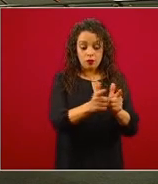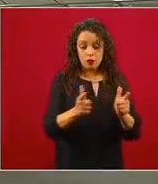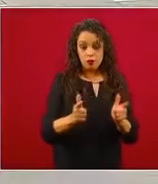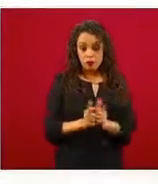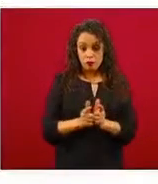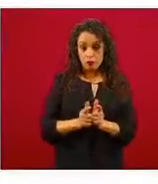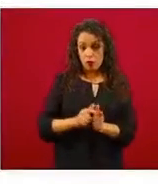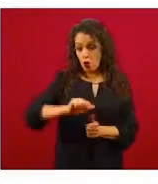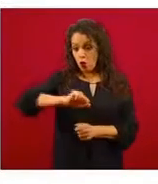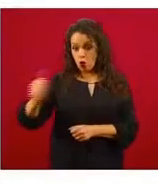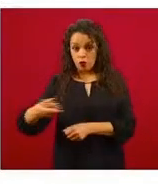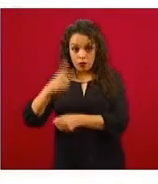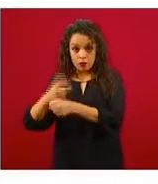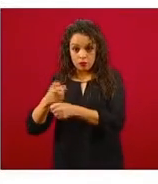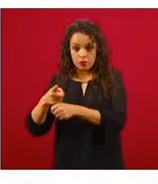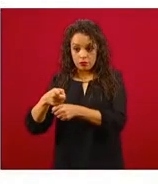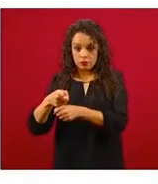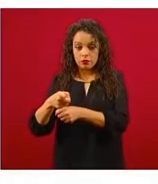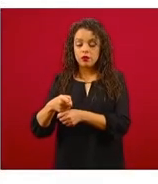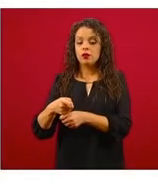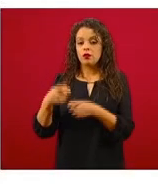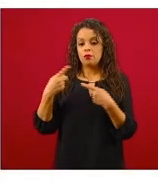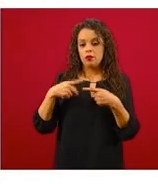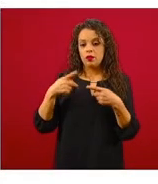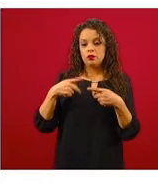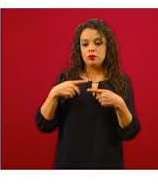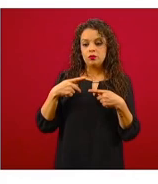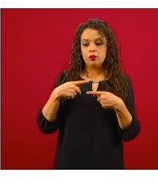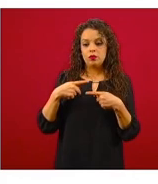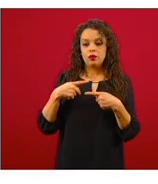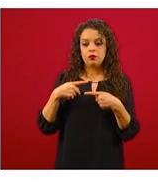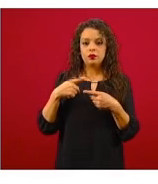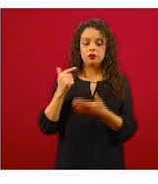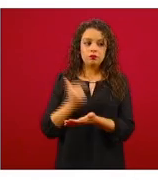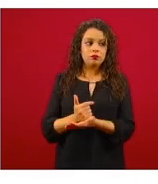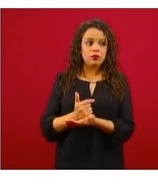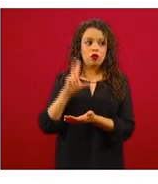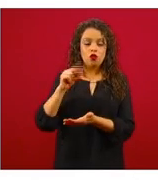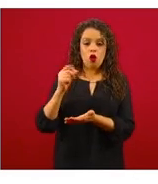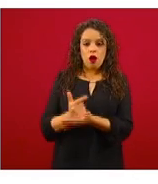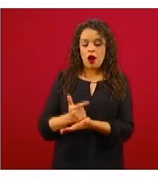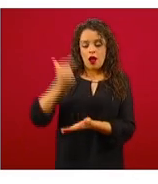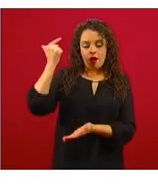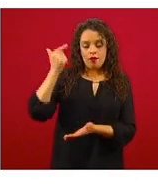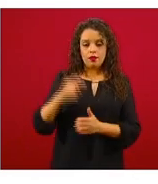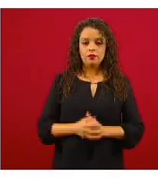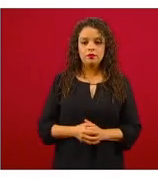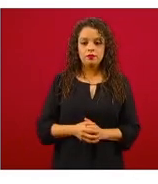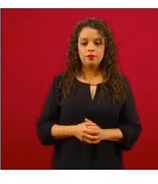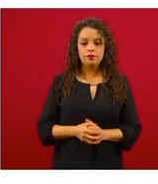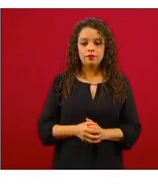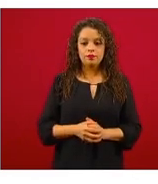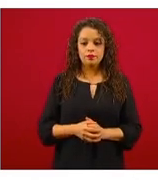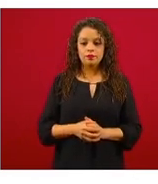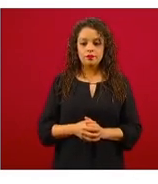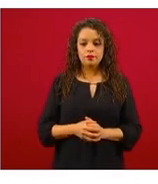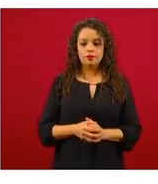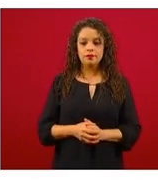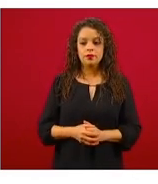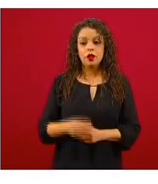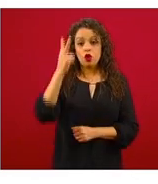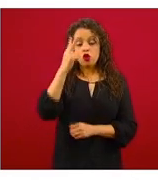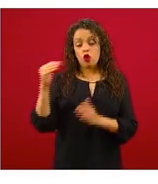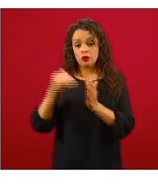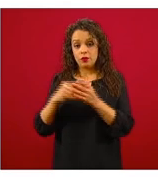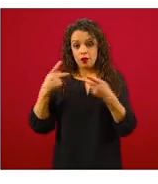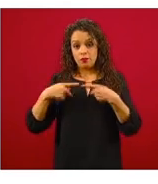them to people who had not serious versions of this disease. We had 2,000 who had a light version